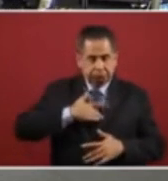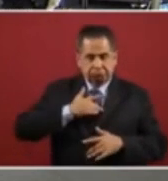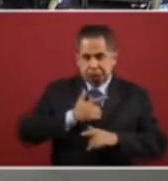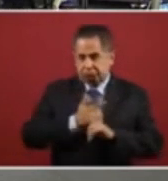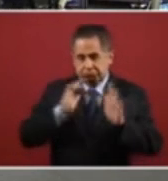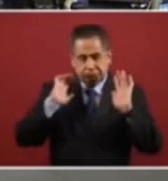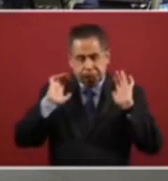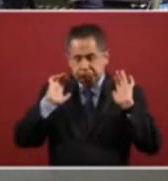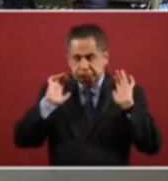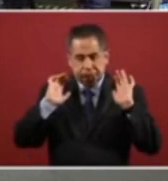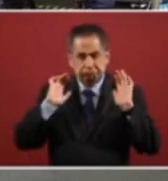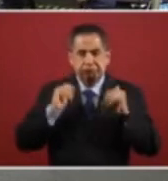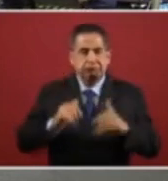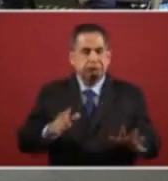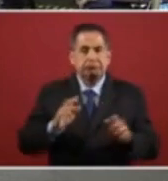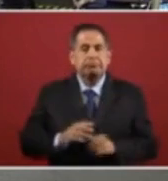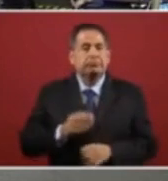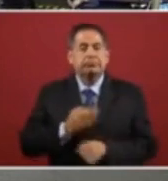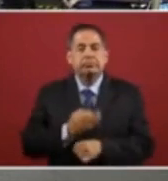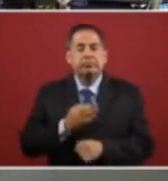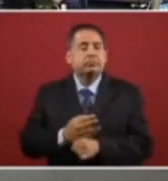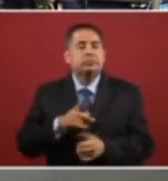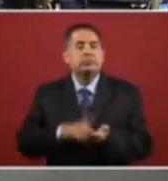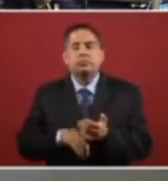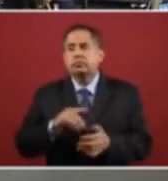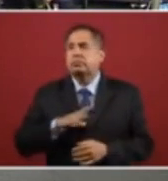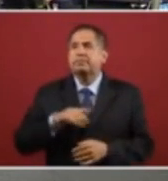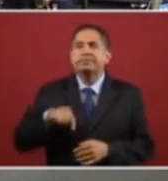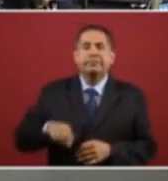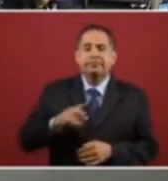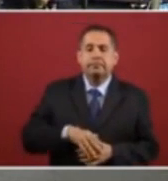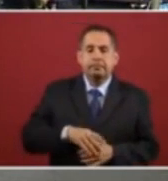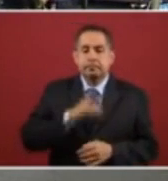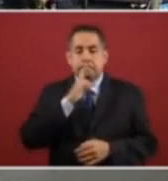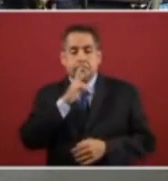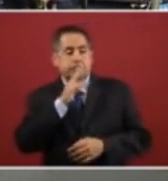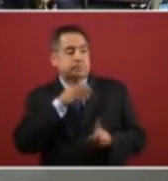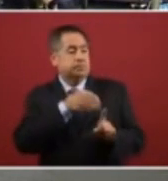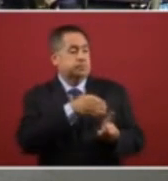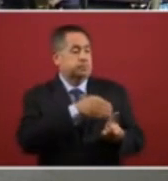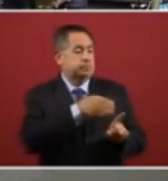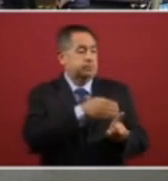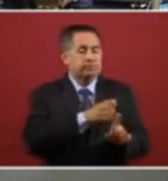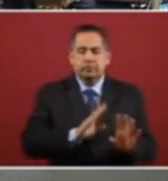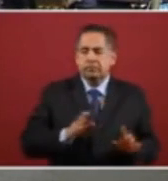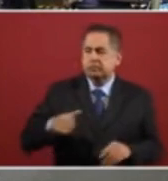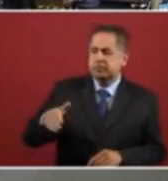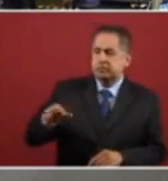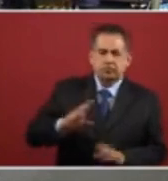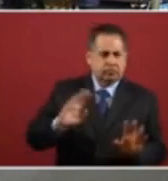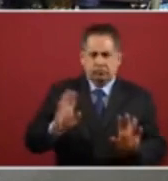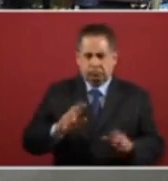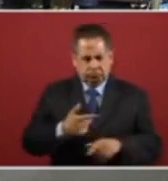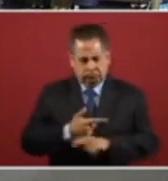he says, I have no problem with my conscience, because I have not been showing any